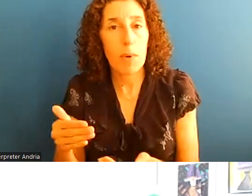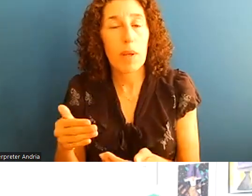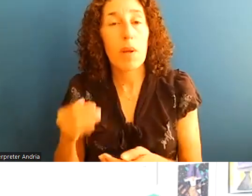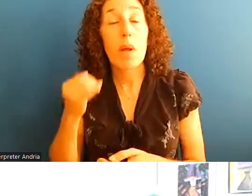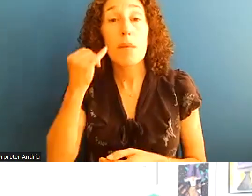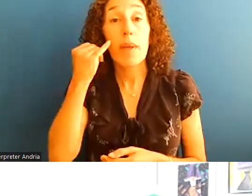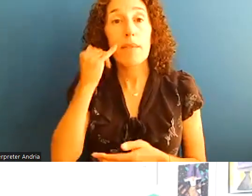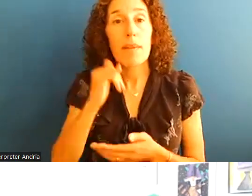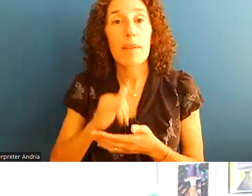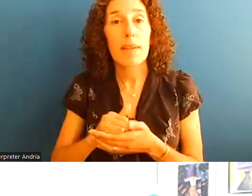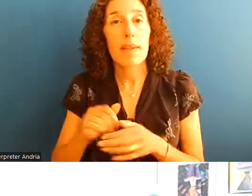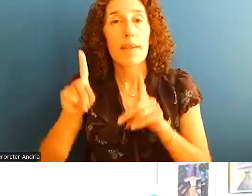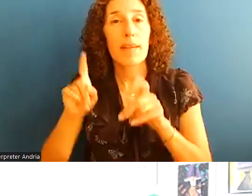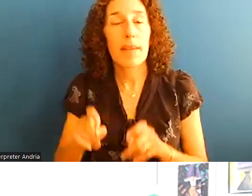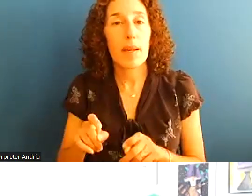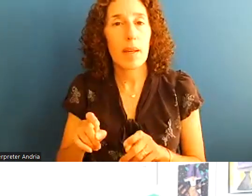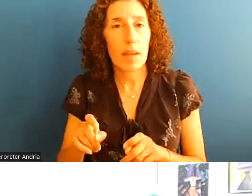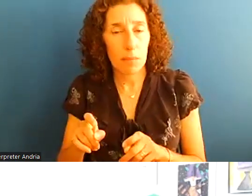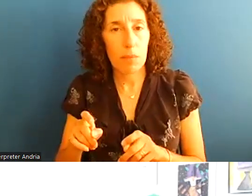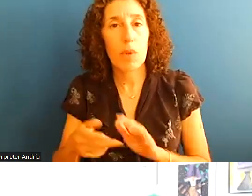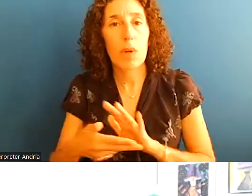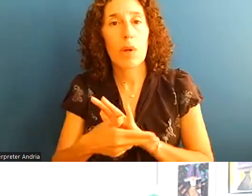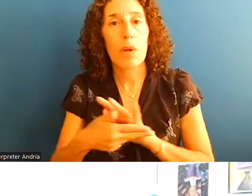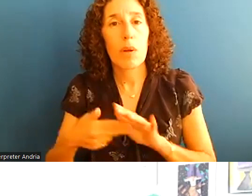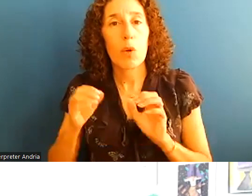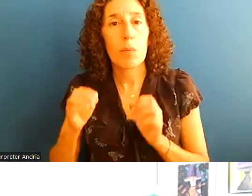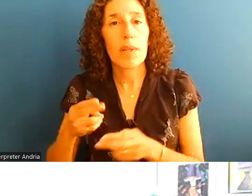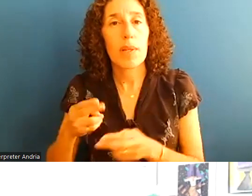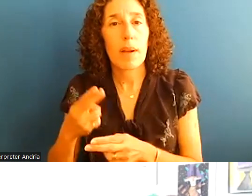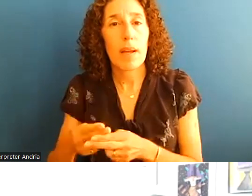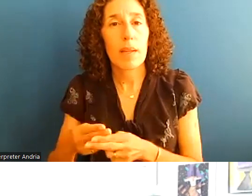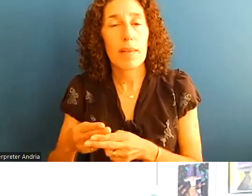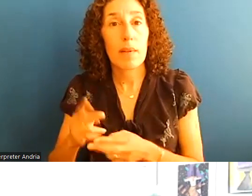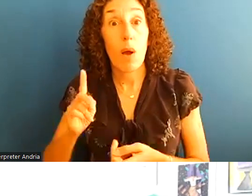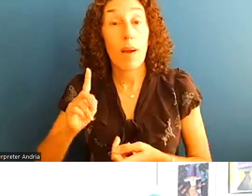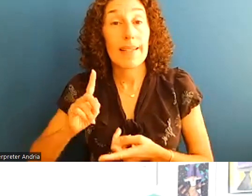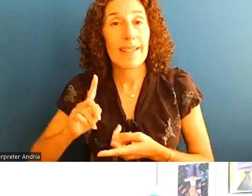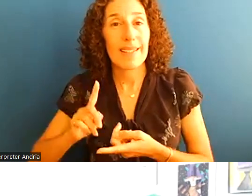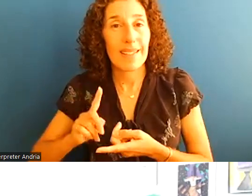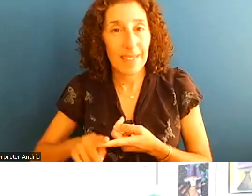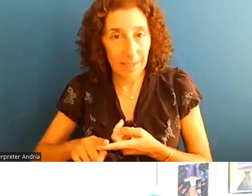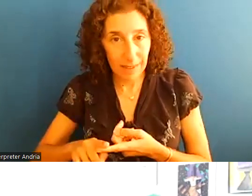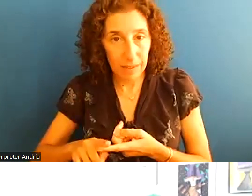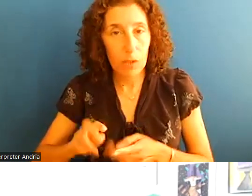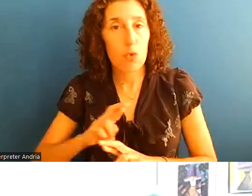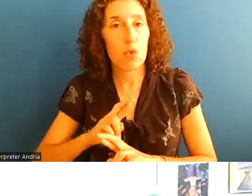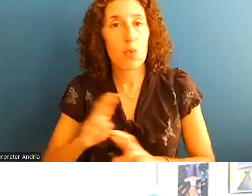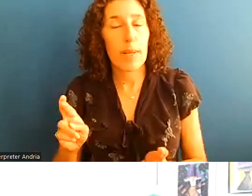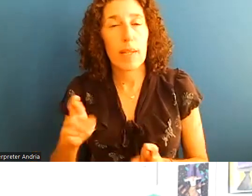go forward, because I worry that too many people don't report because they're afraid to have their name out there.